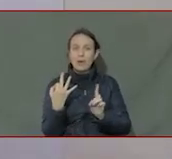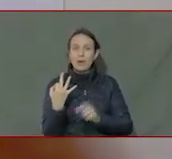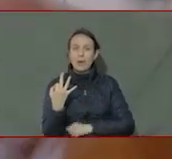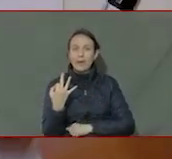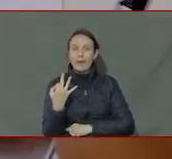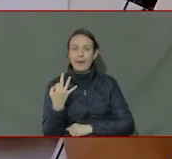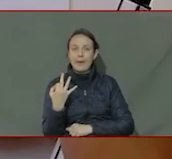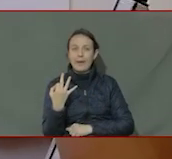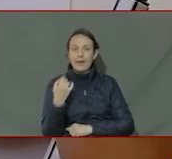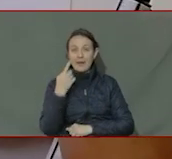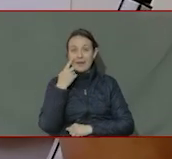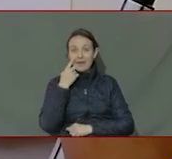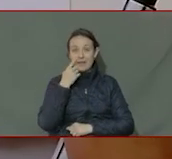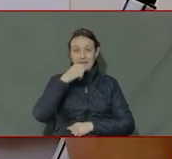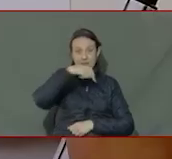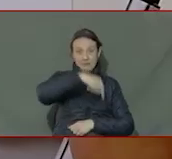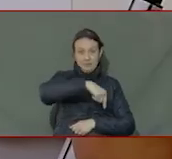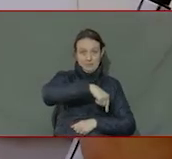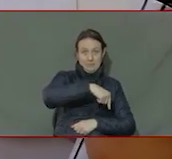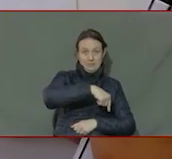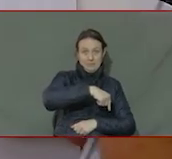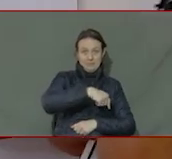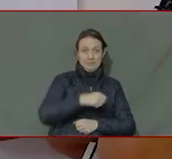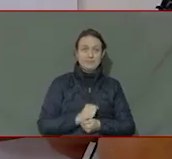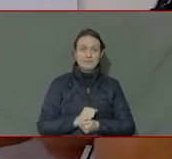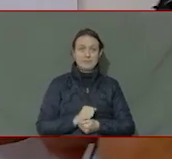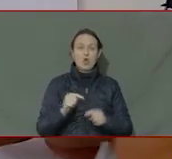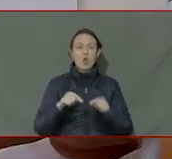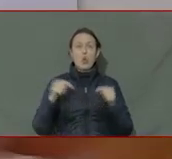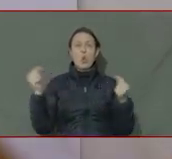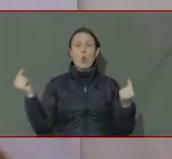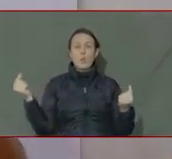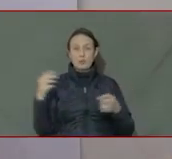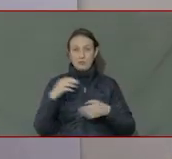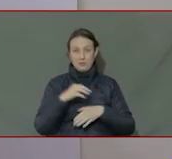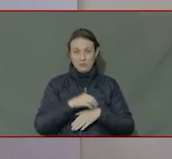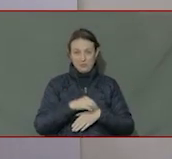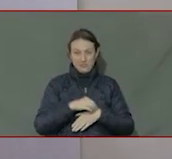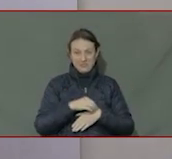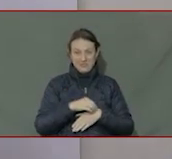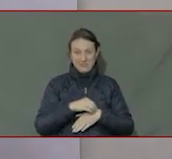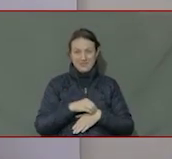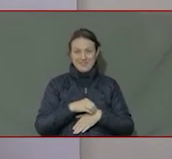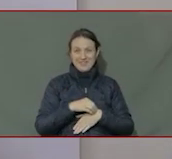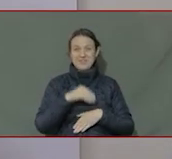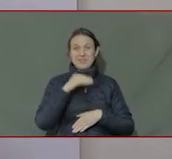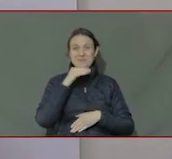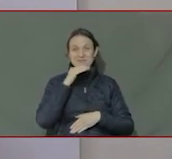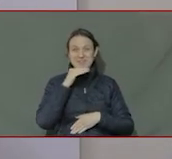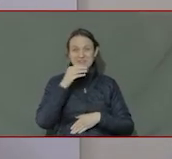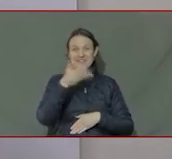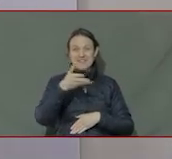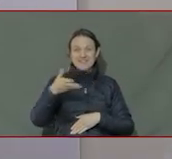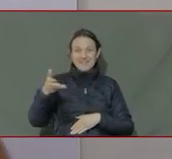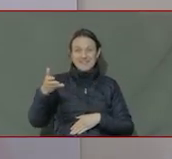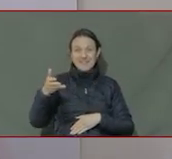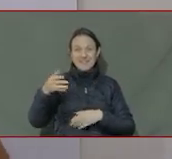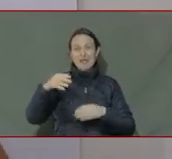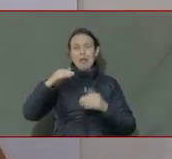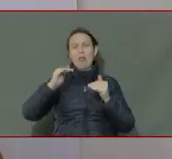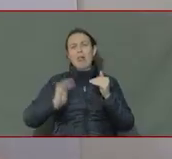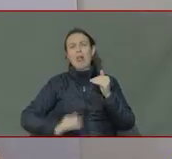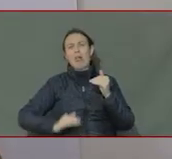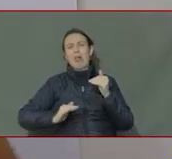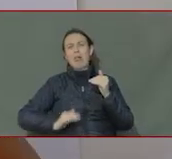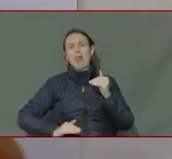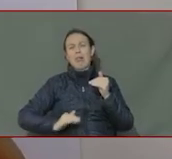this scenario here at the bottom. The opposite problem. The opposite problem is now the glucose levels are too